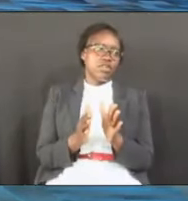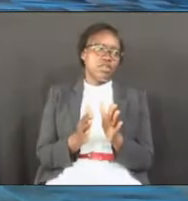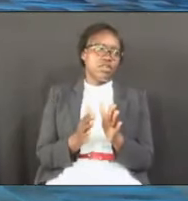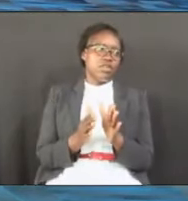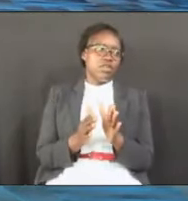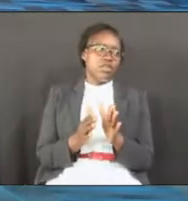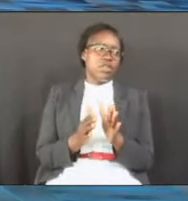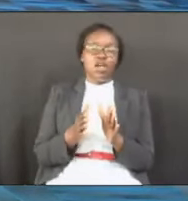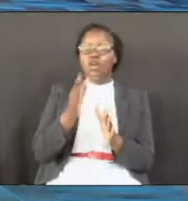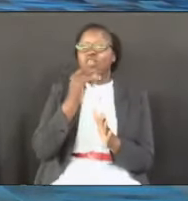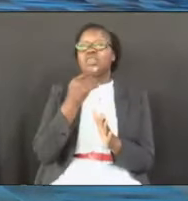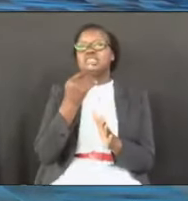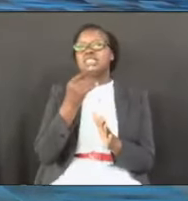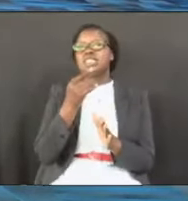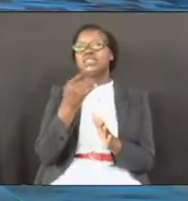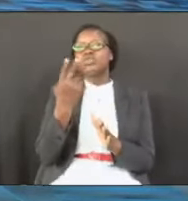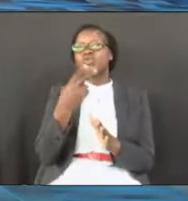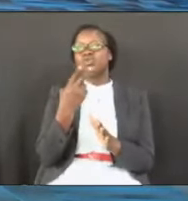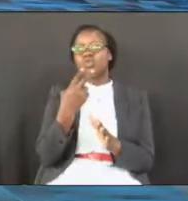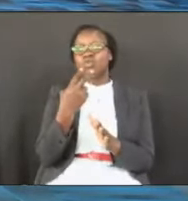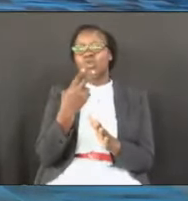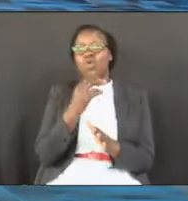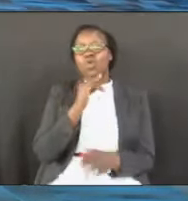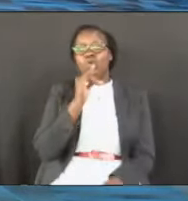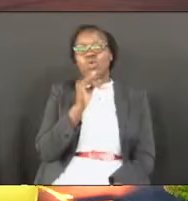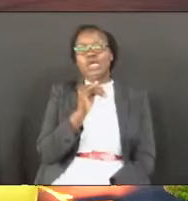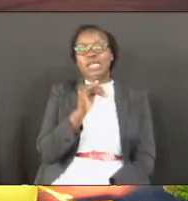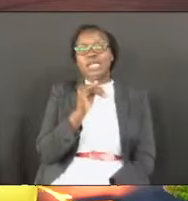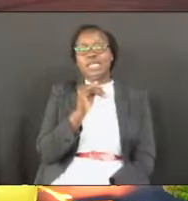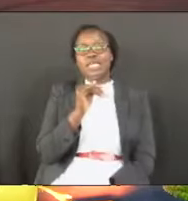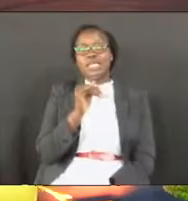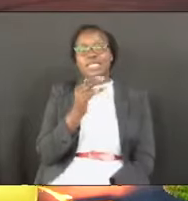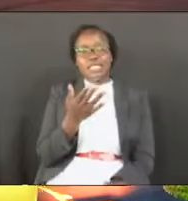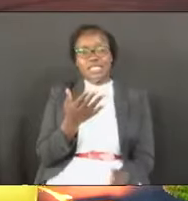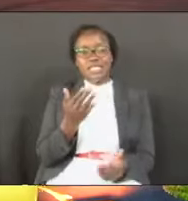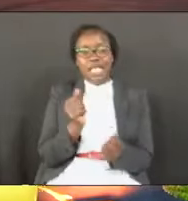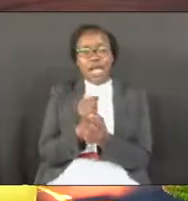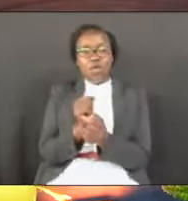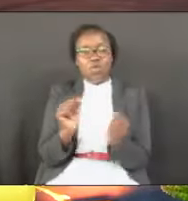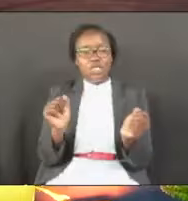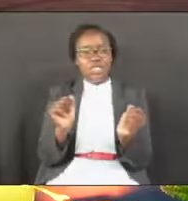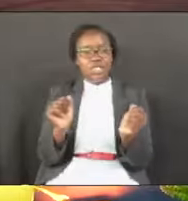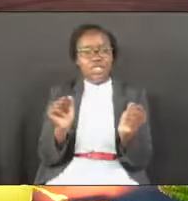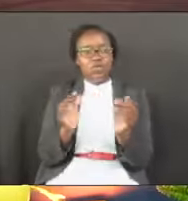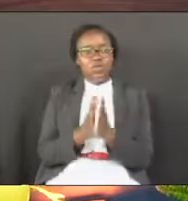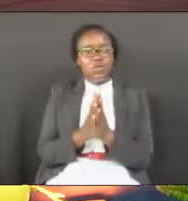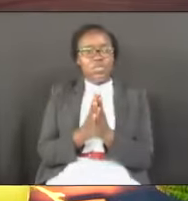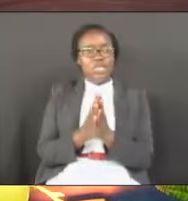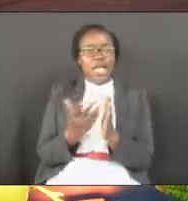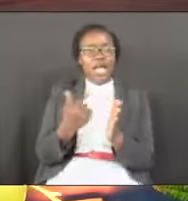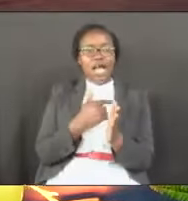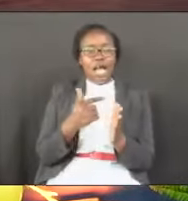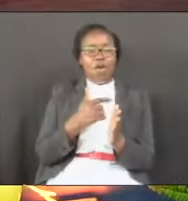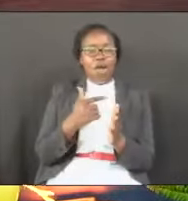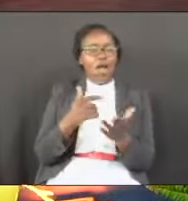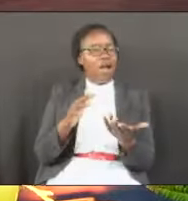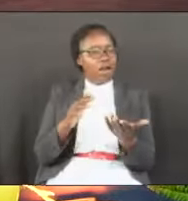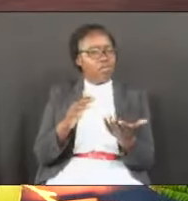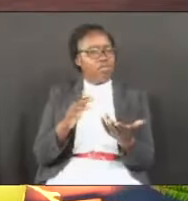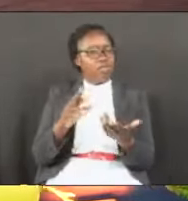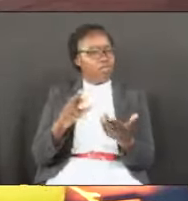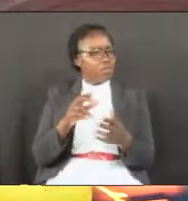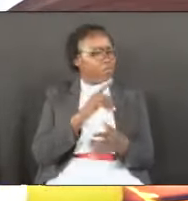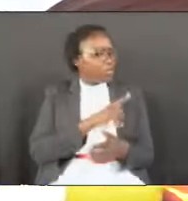Savior who is acquainted with our tribulations.